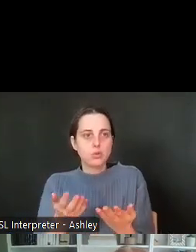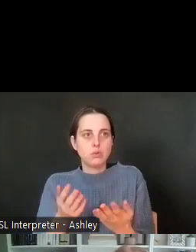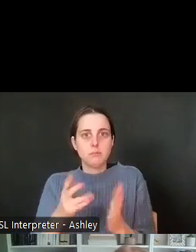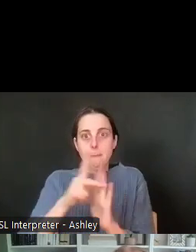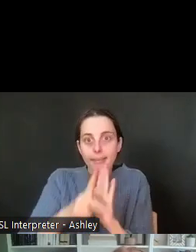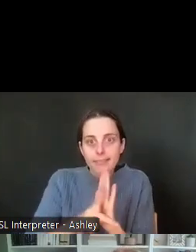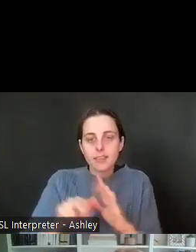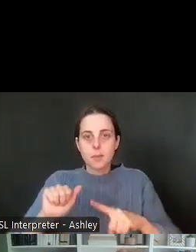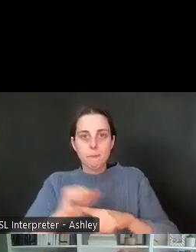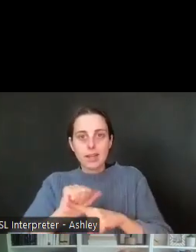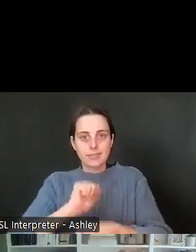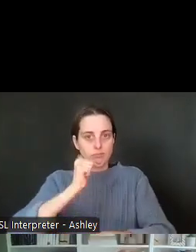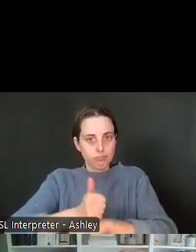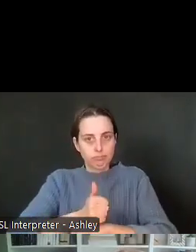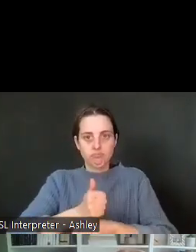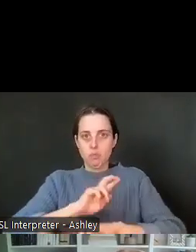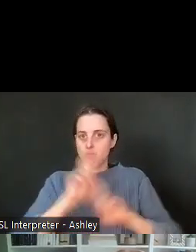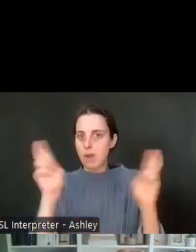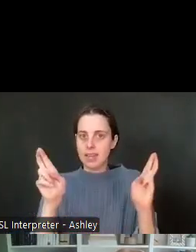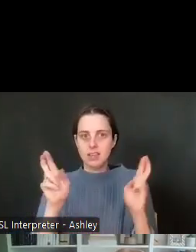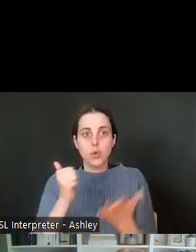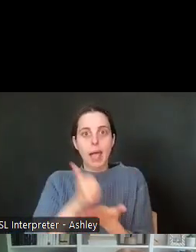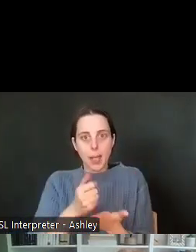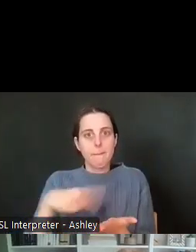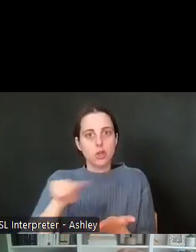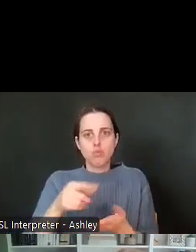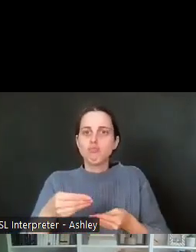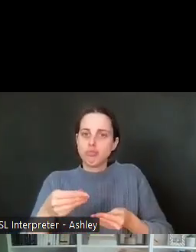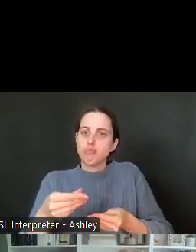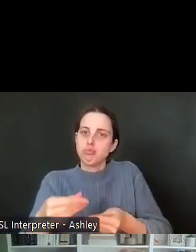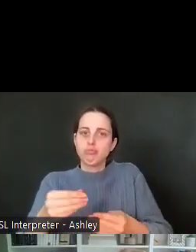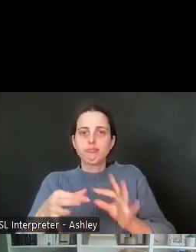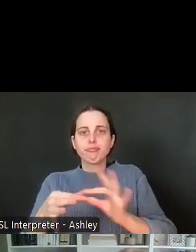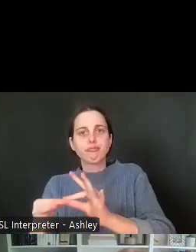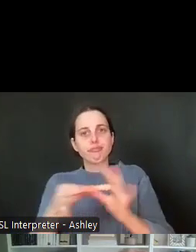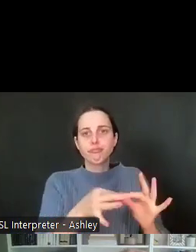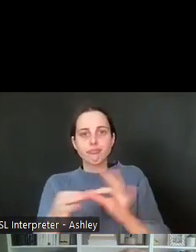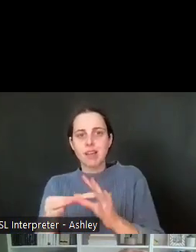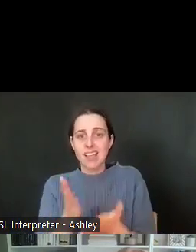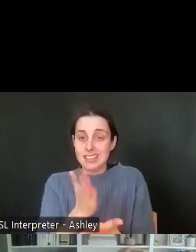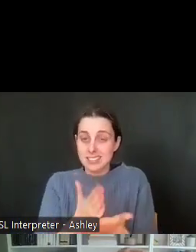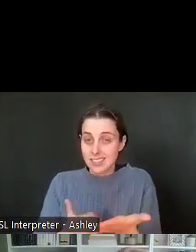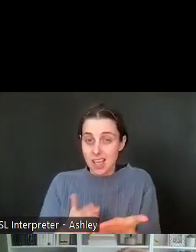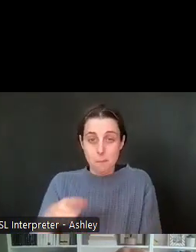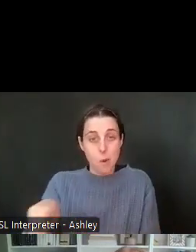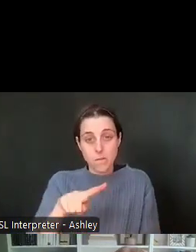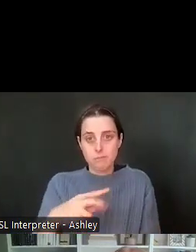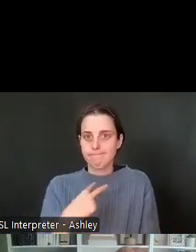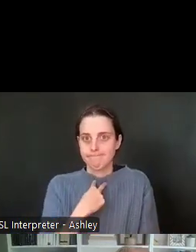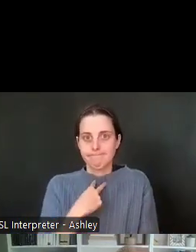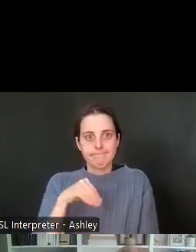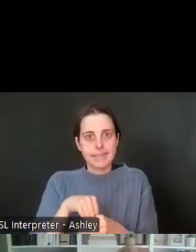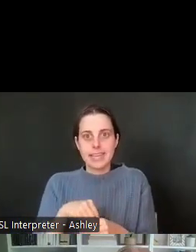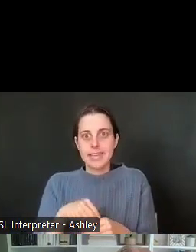happening. And some of you may not be. Some of you may not be. Some of you may be in